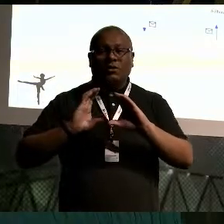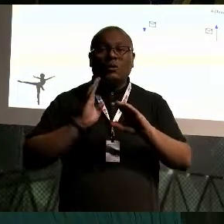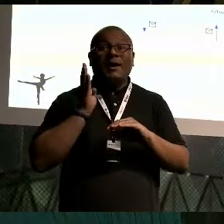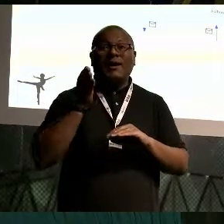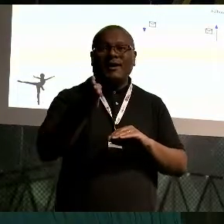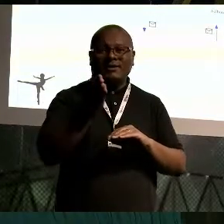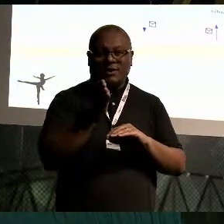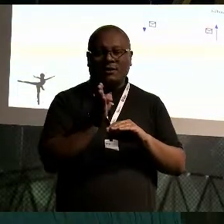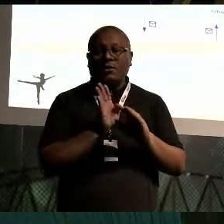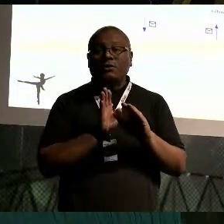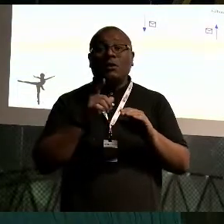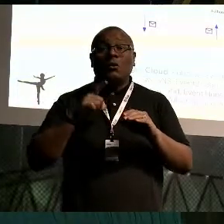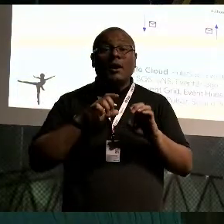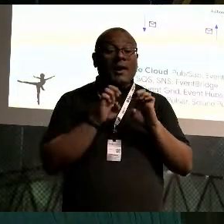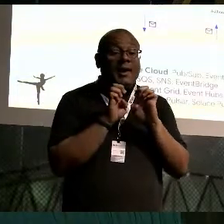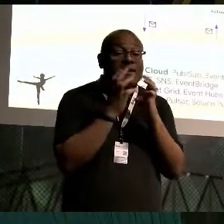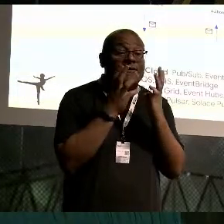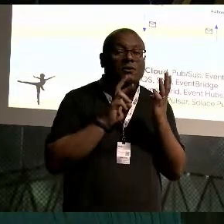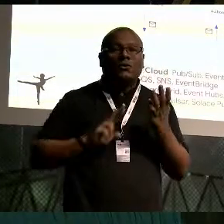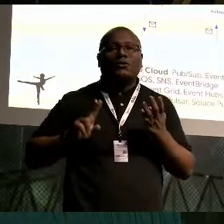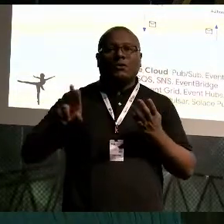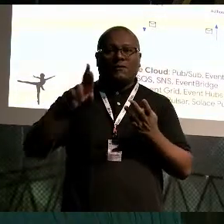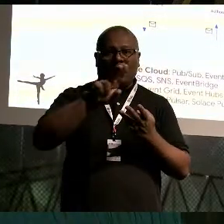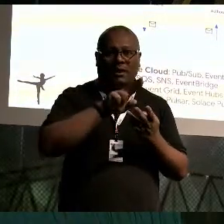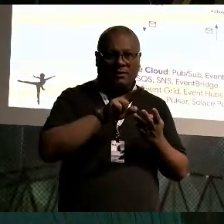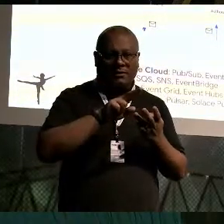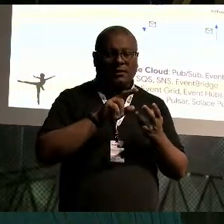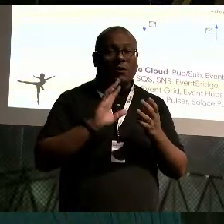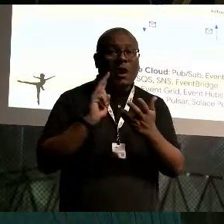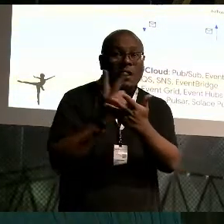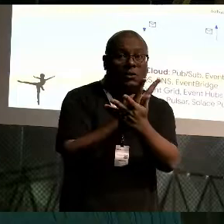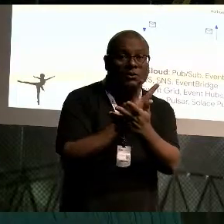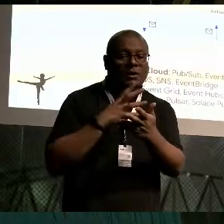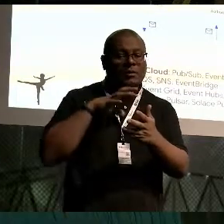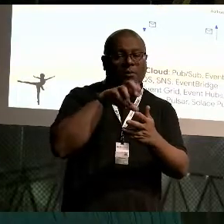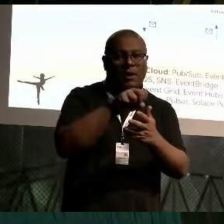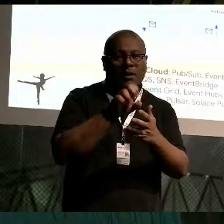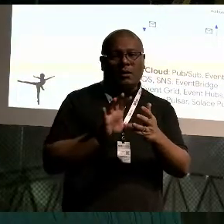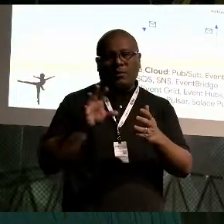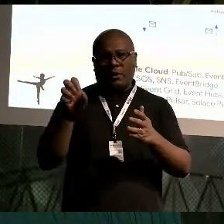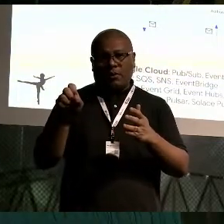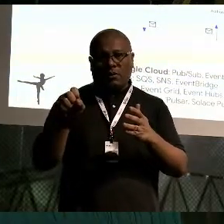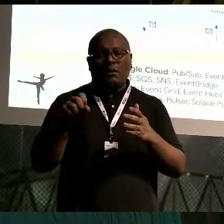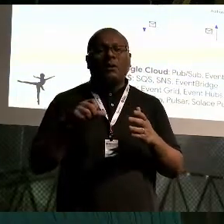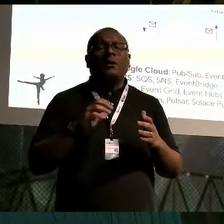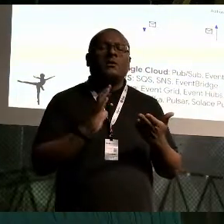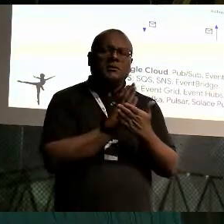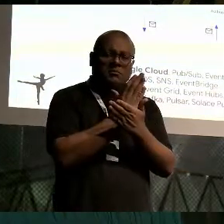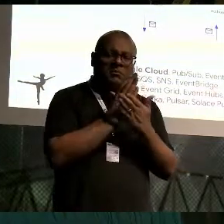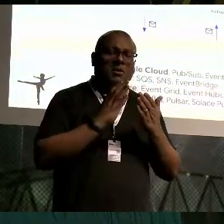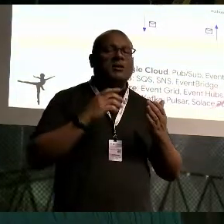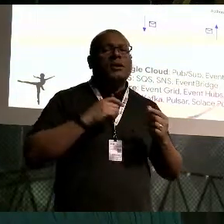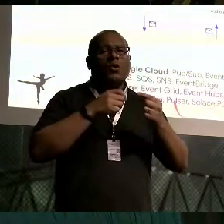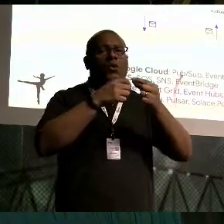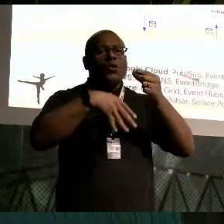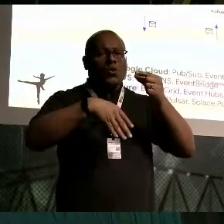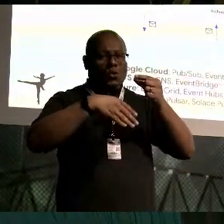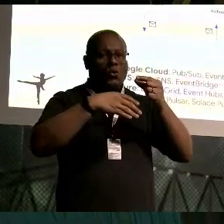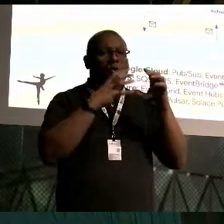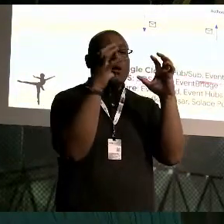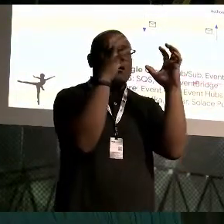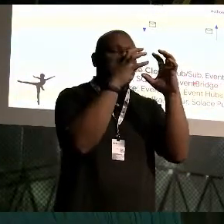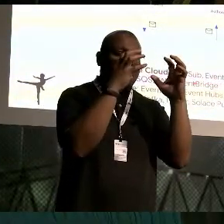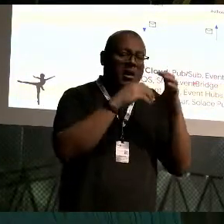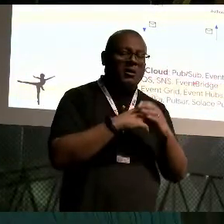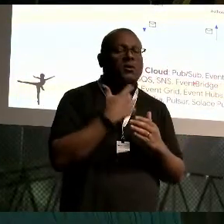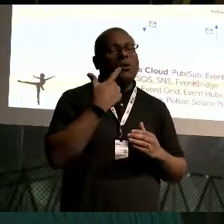through different events. And if you use some cloud providers like Google Cloud, AWS, or Azure, there's services like